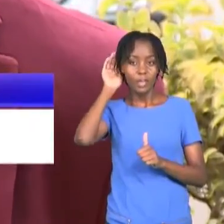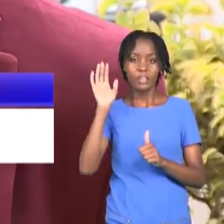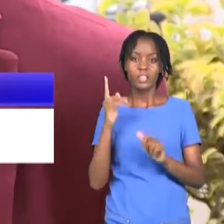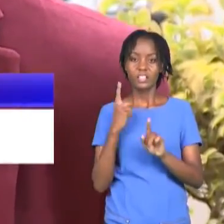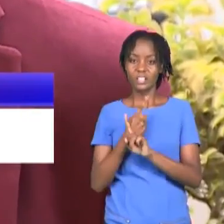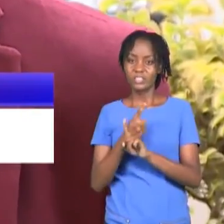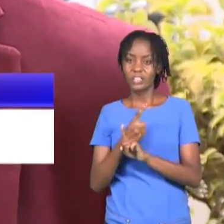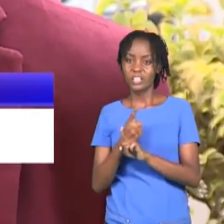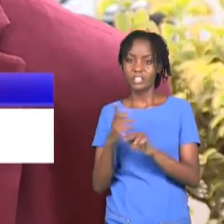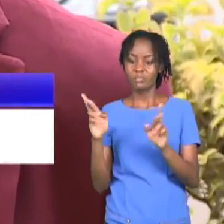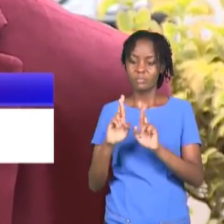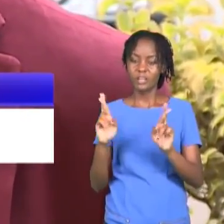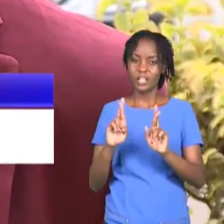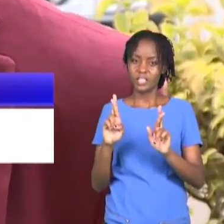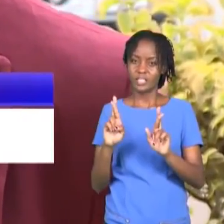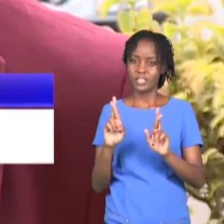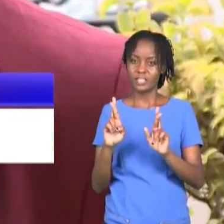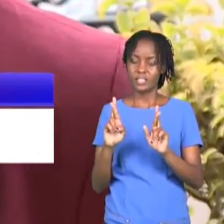preparedness, minimum